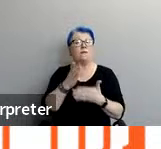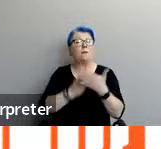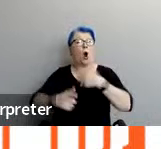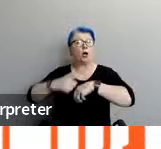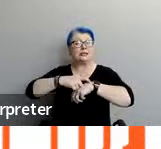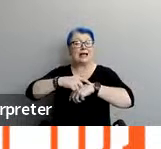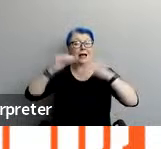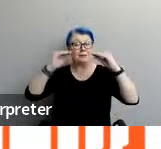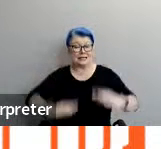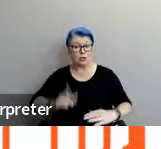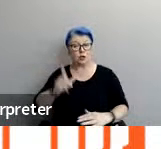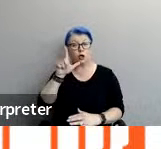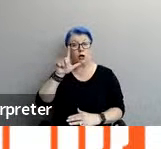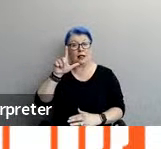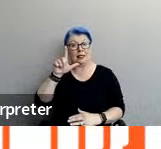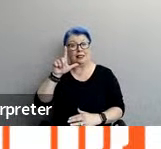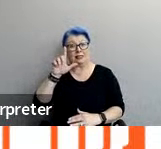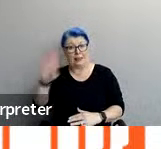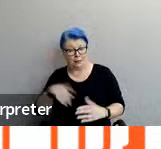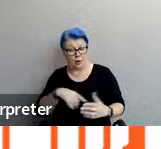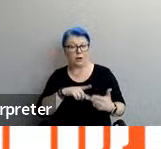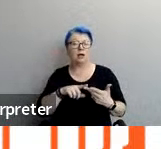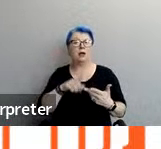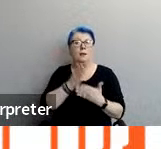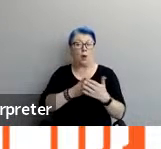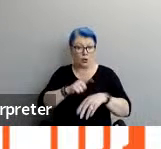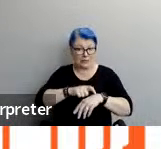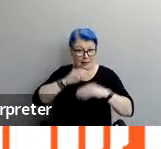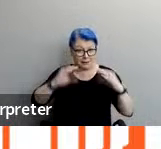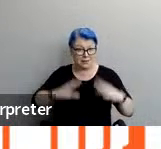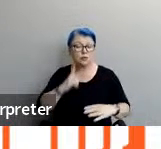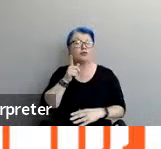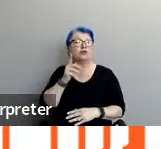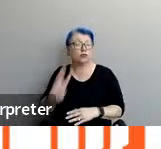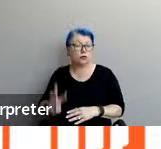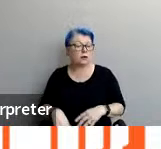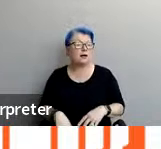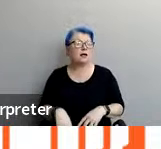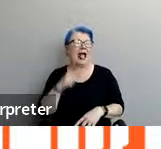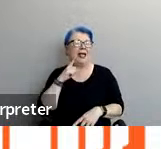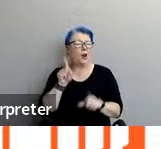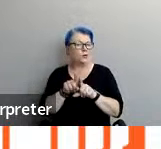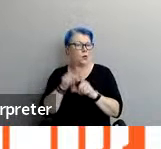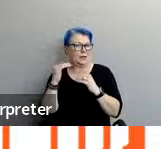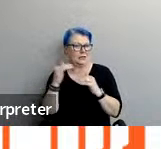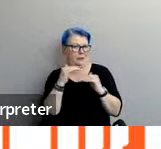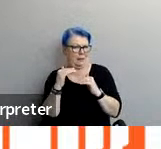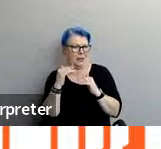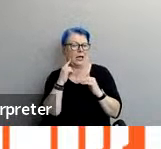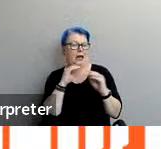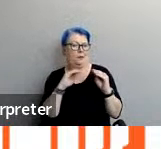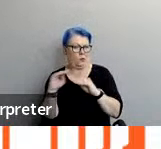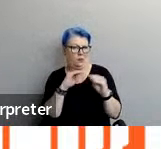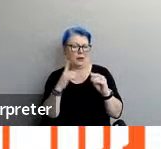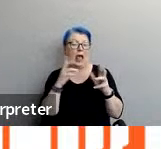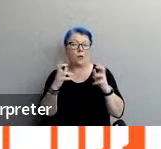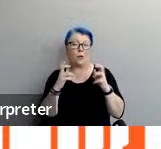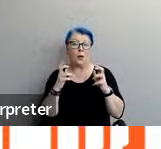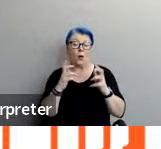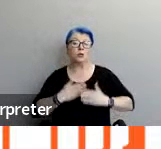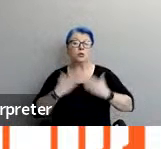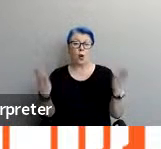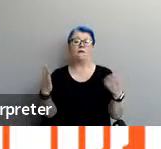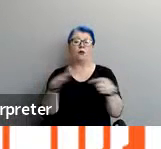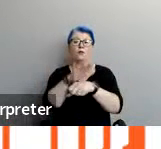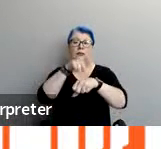at Lindbergh, part-time teacher at Kirkwood, and then maybe accounted for through some other movement. But really right now we have a split teacher, and we want to make each one of us a full-time